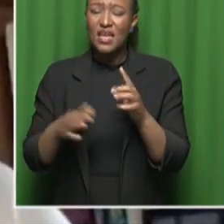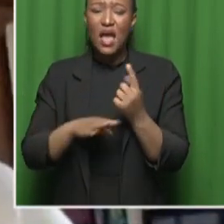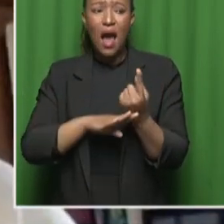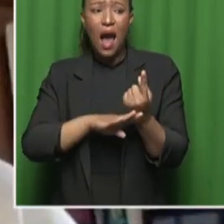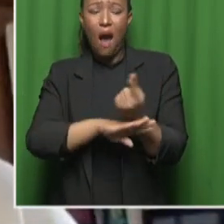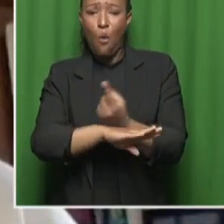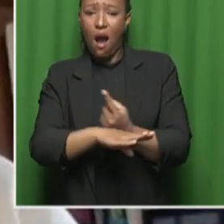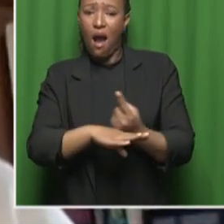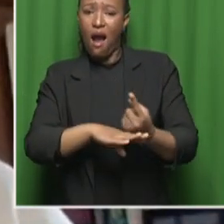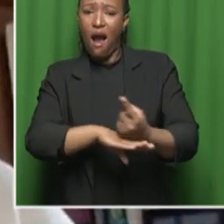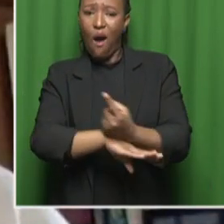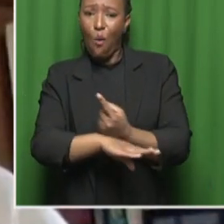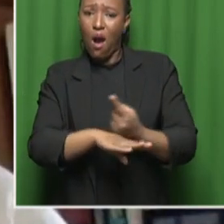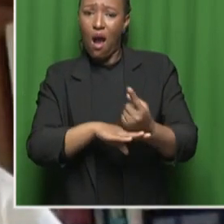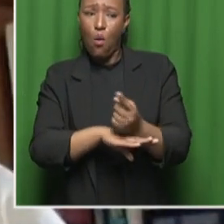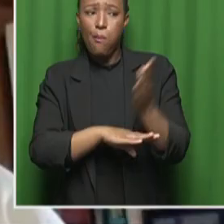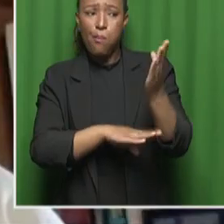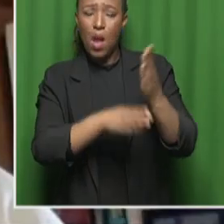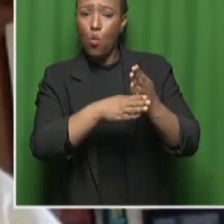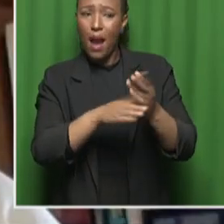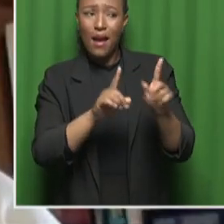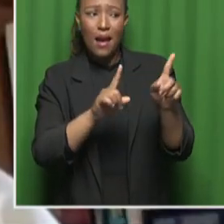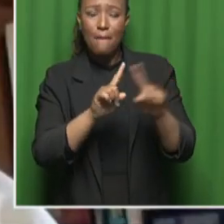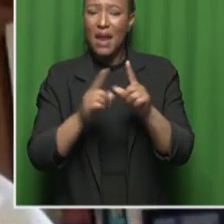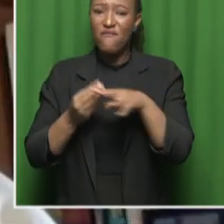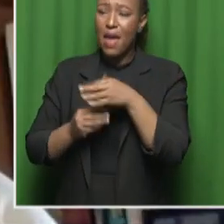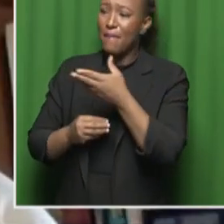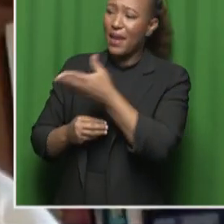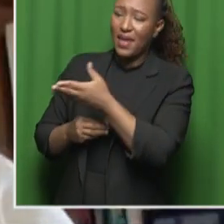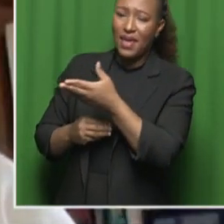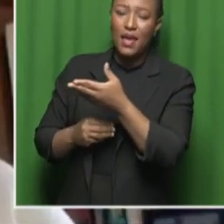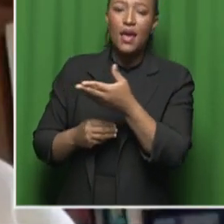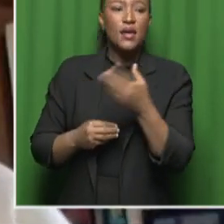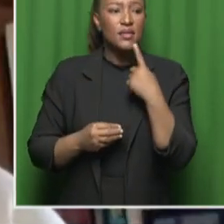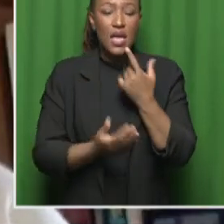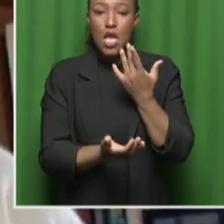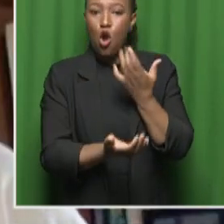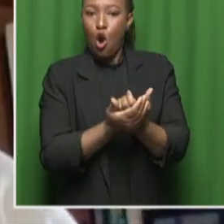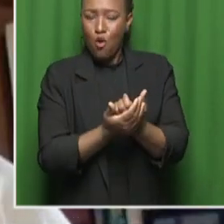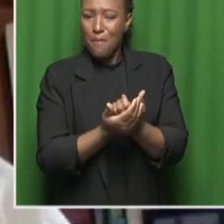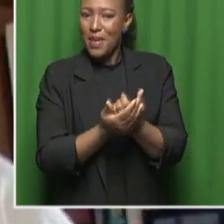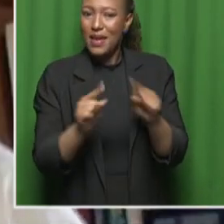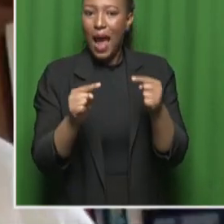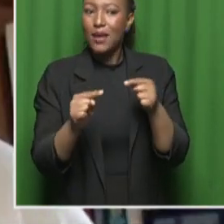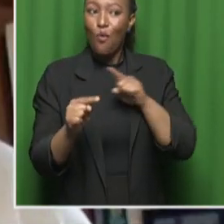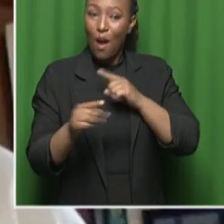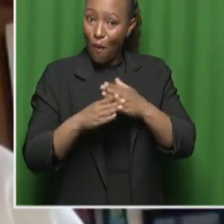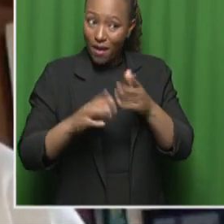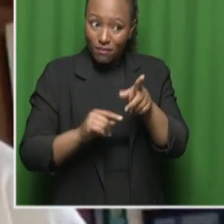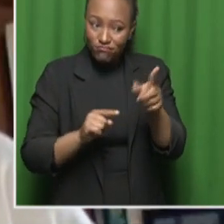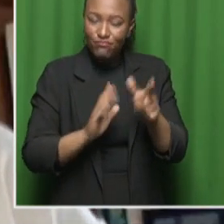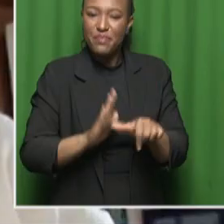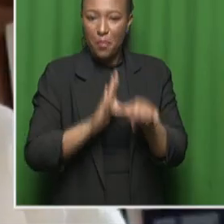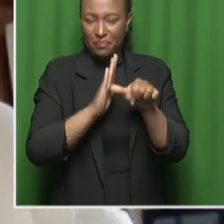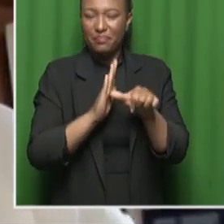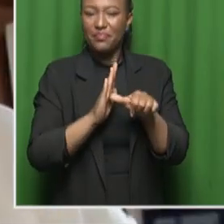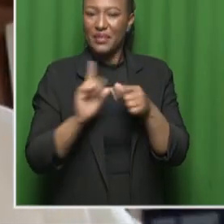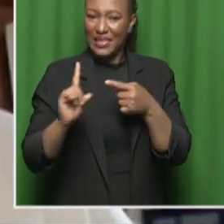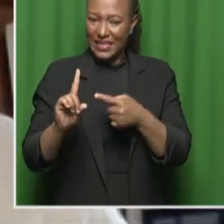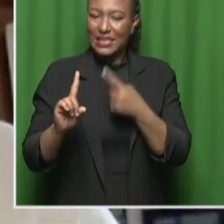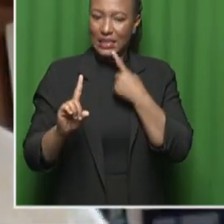work without their families, this economy cannot run. And so we are saying that he was class conscious, was a person who